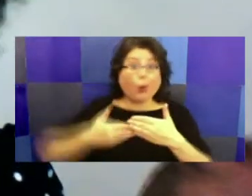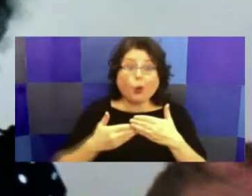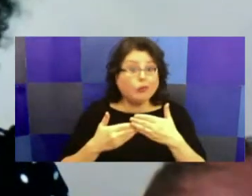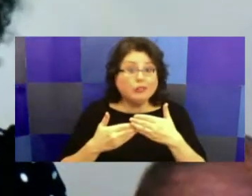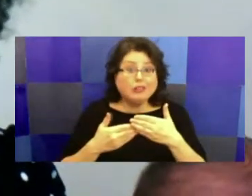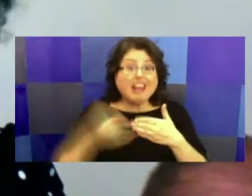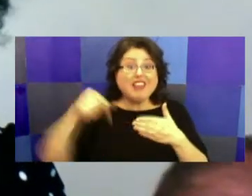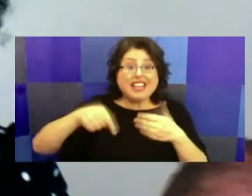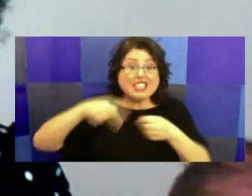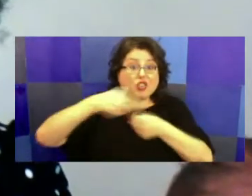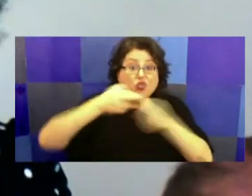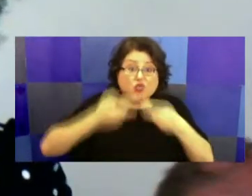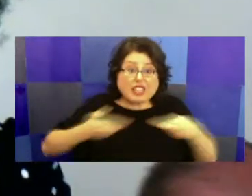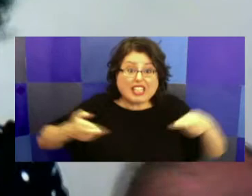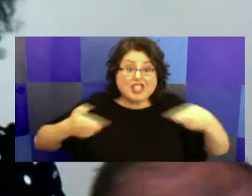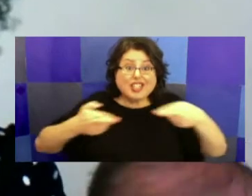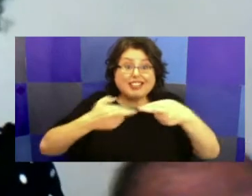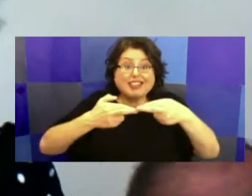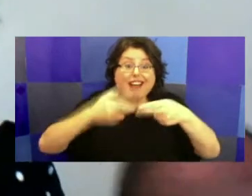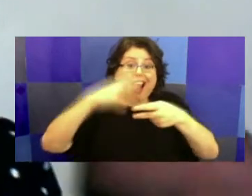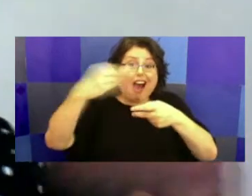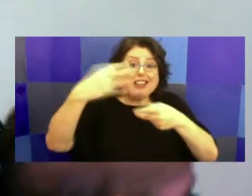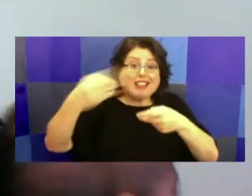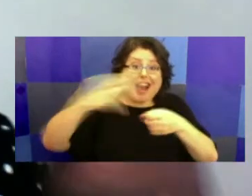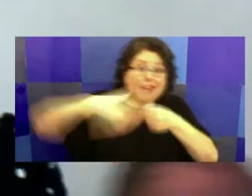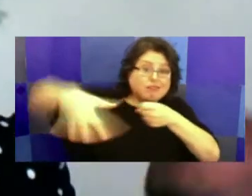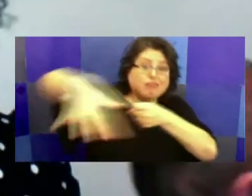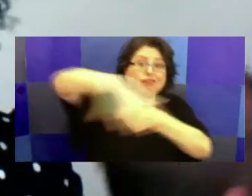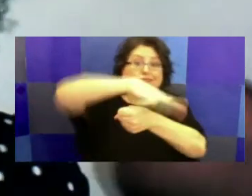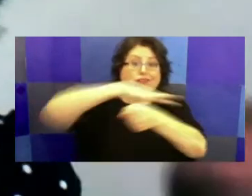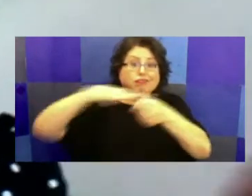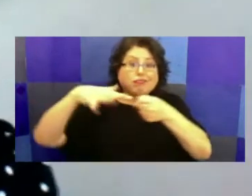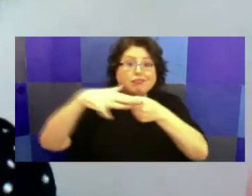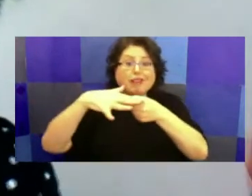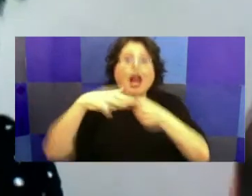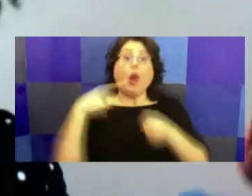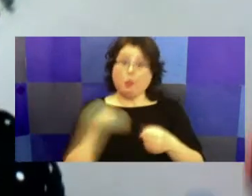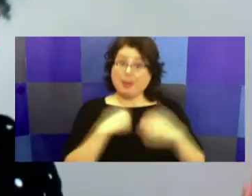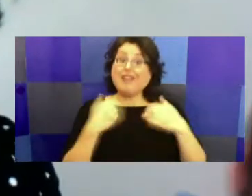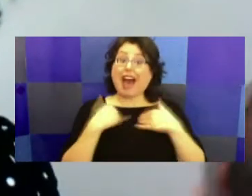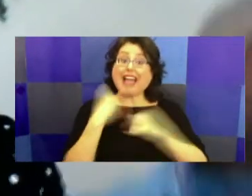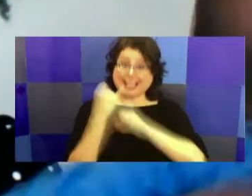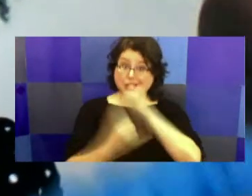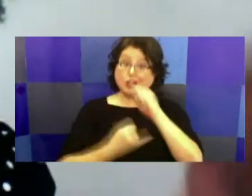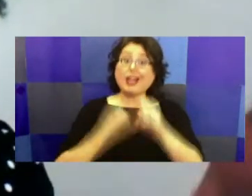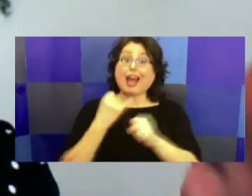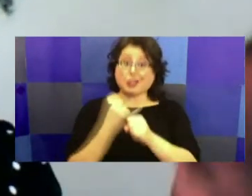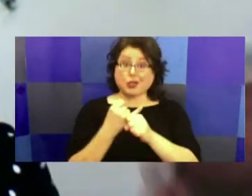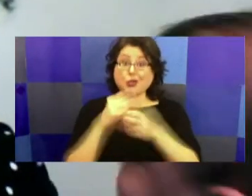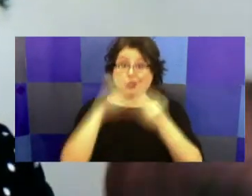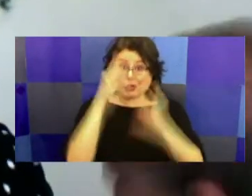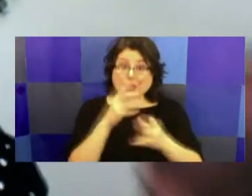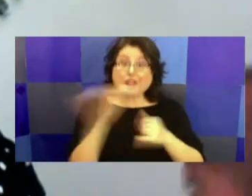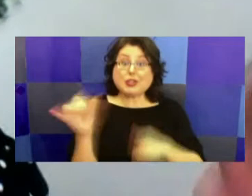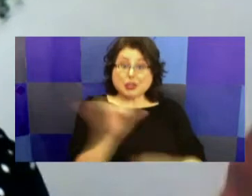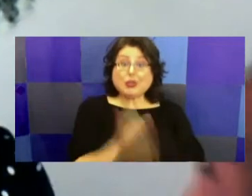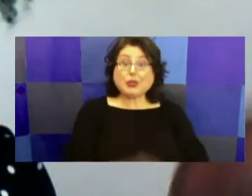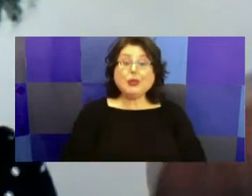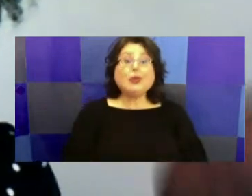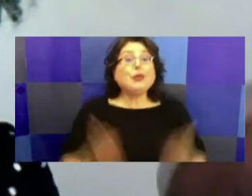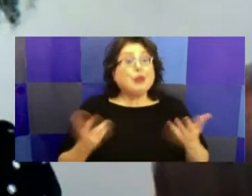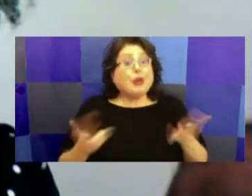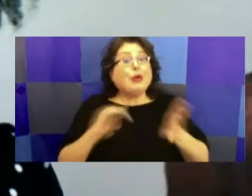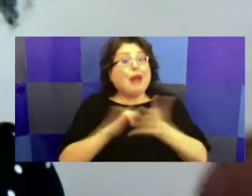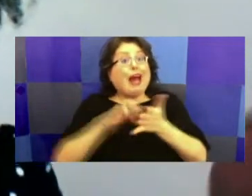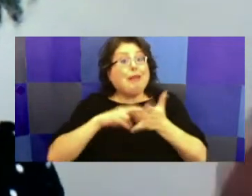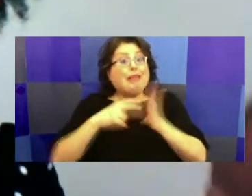region and beyond. And we do have and have had in the past international students. And so with that being said, it's